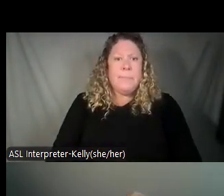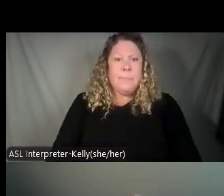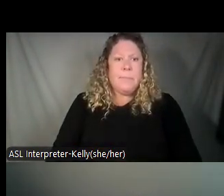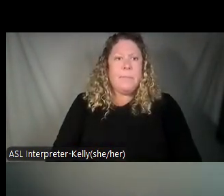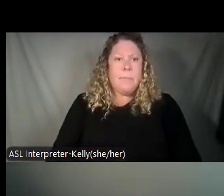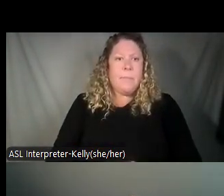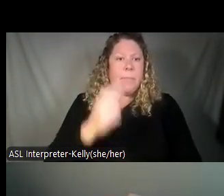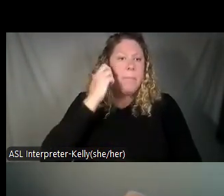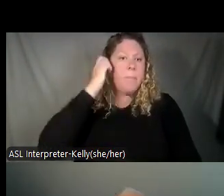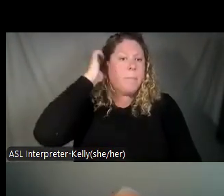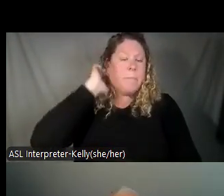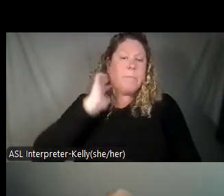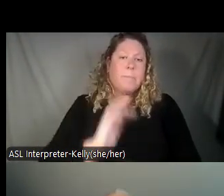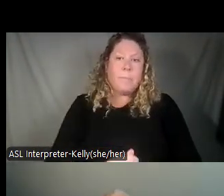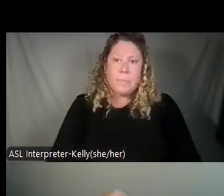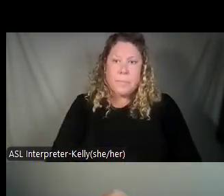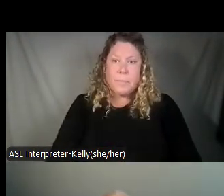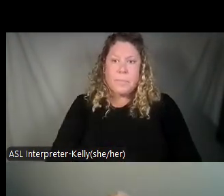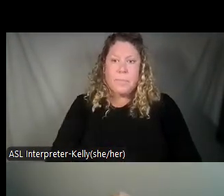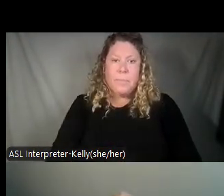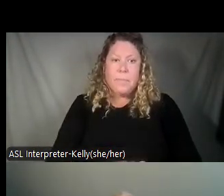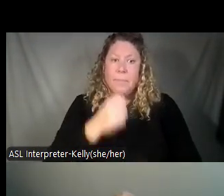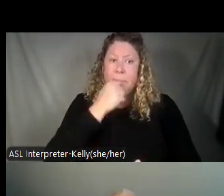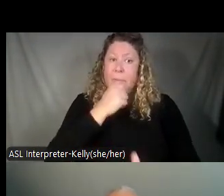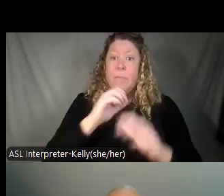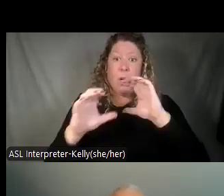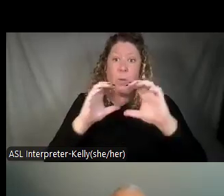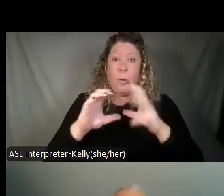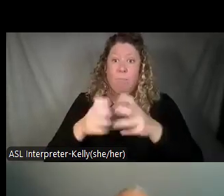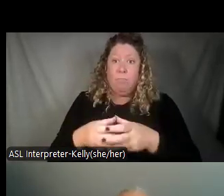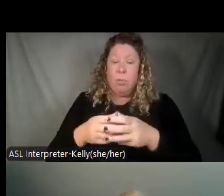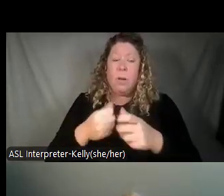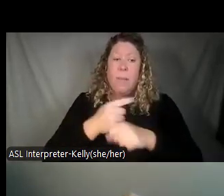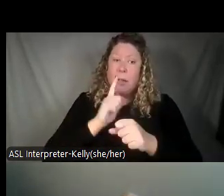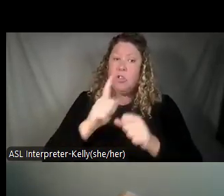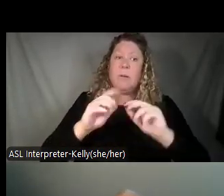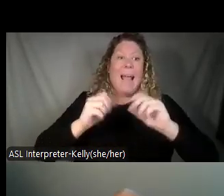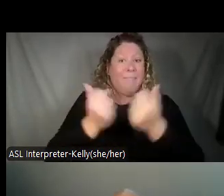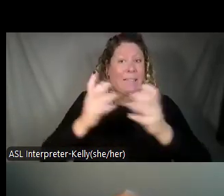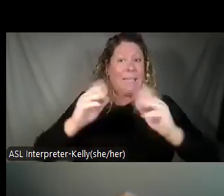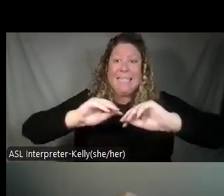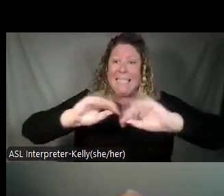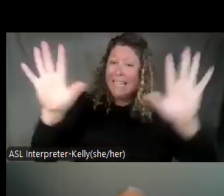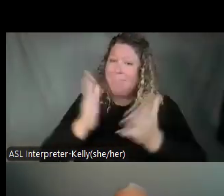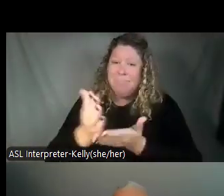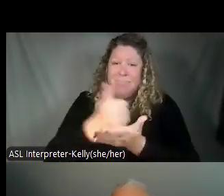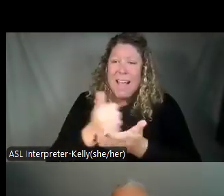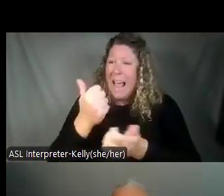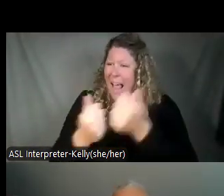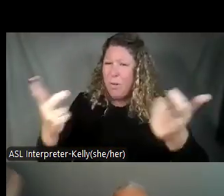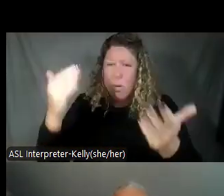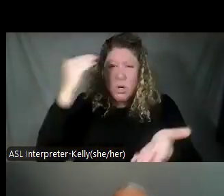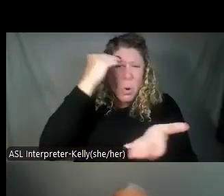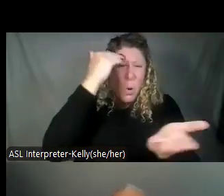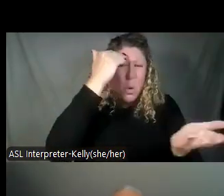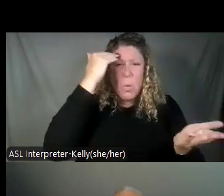And so the takeaway from communications is to be radically transparent. Keep everything out there. Keep score